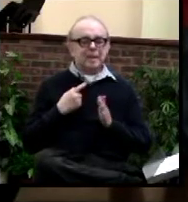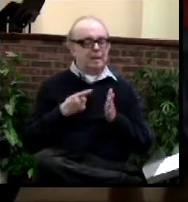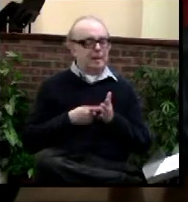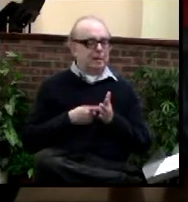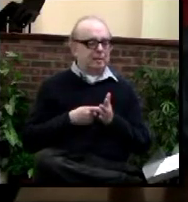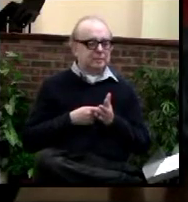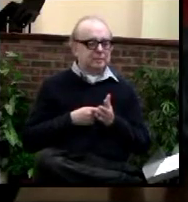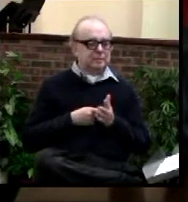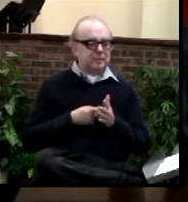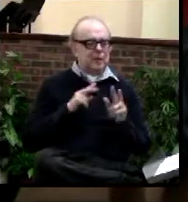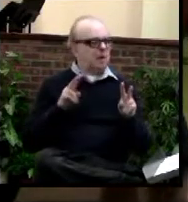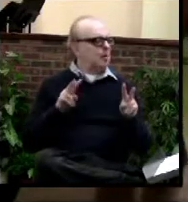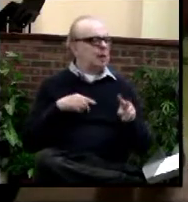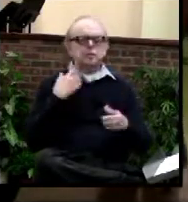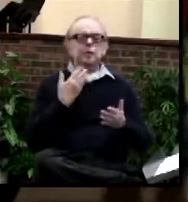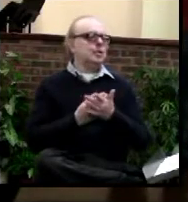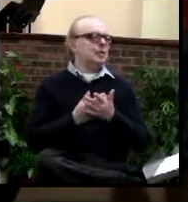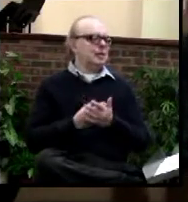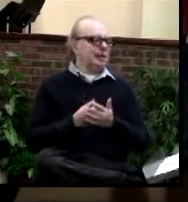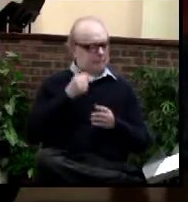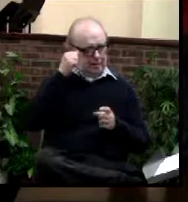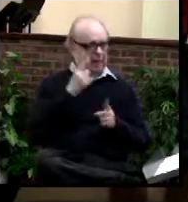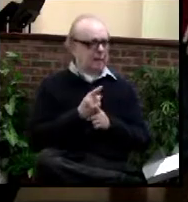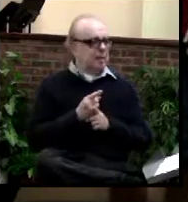good, right? My brother had an afro.